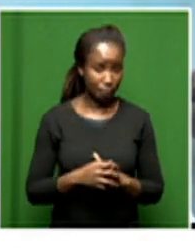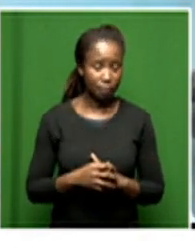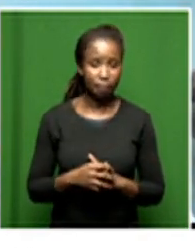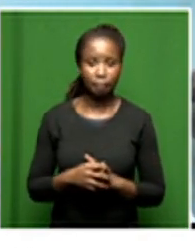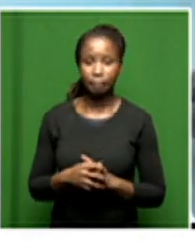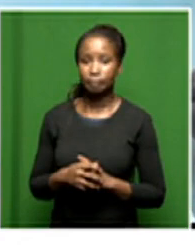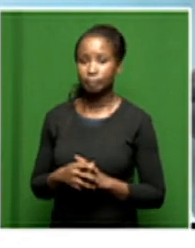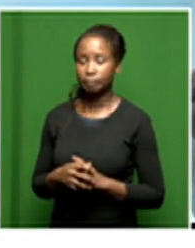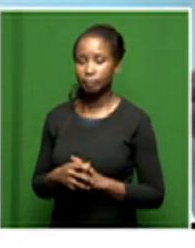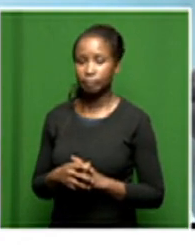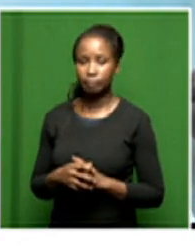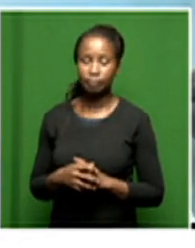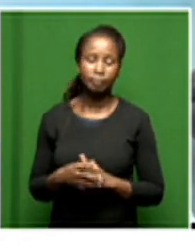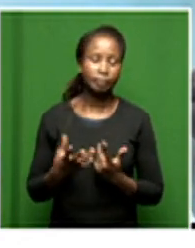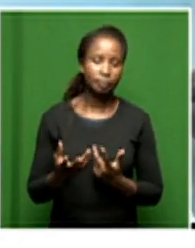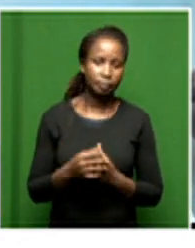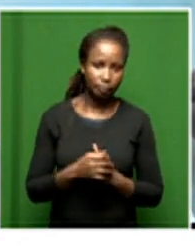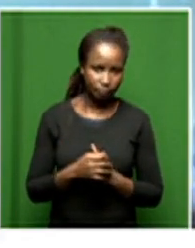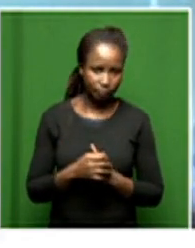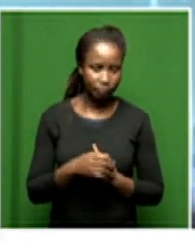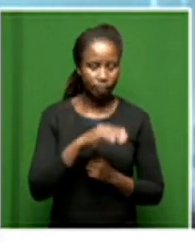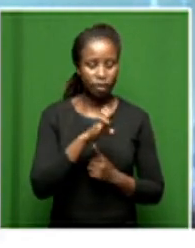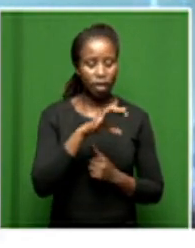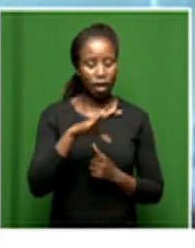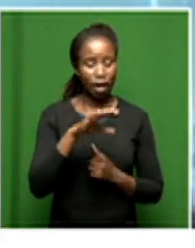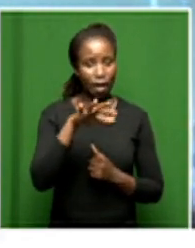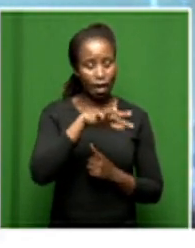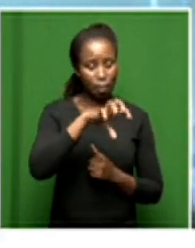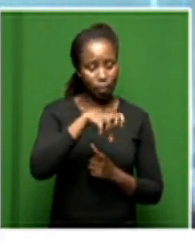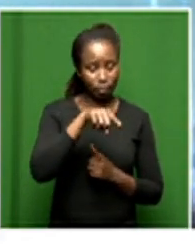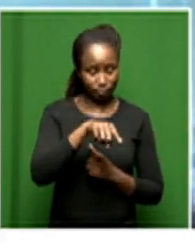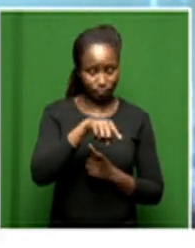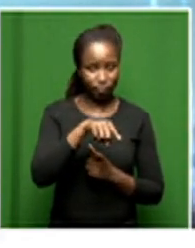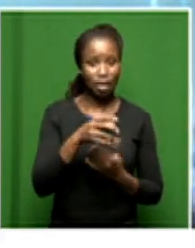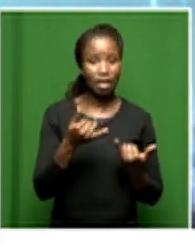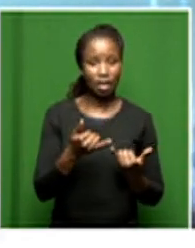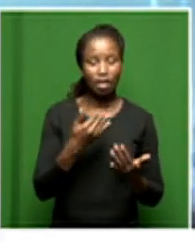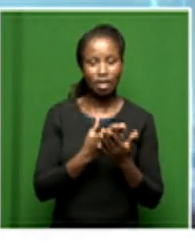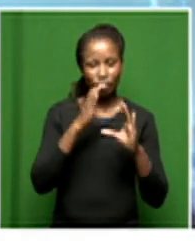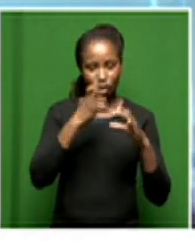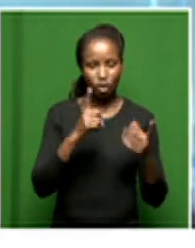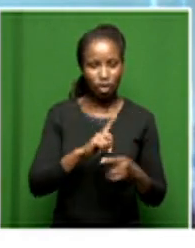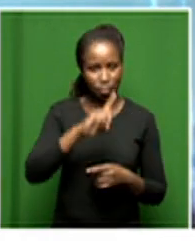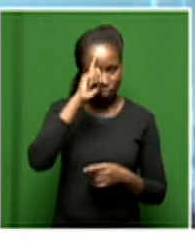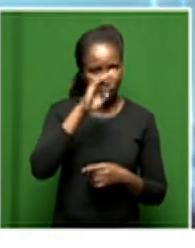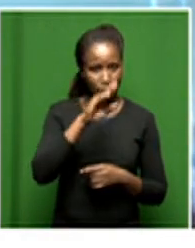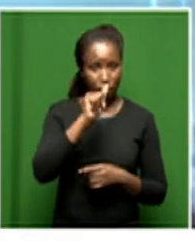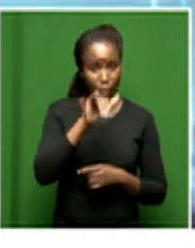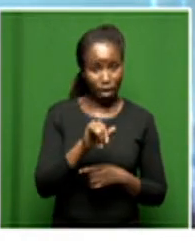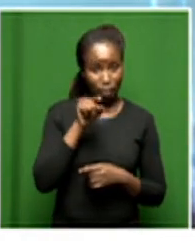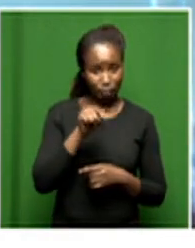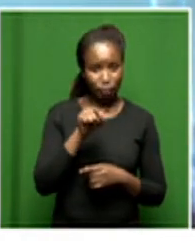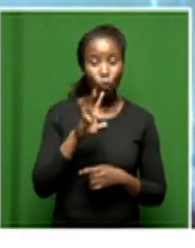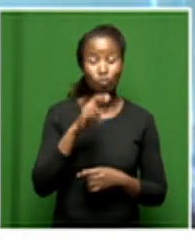Yeah, so with regards to the Eastern Cape, first of all, let's focus on Nelson Mandela Bay. That's going to be a real